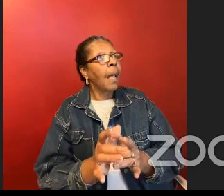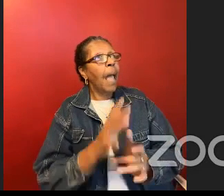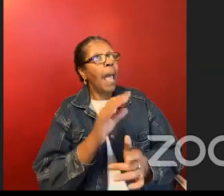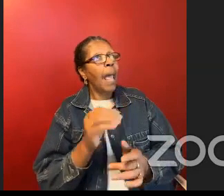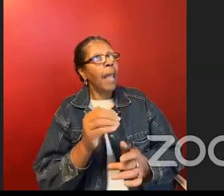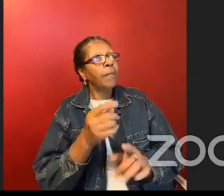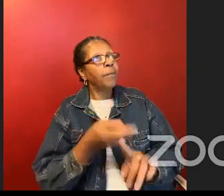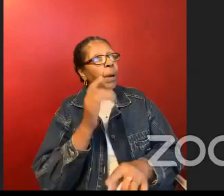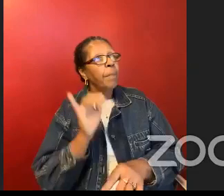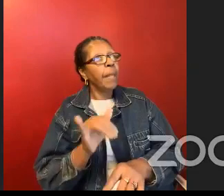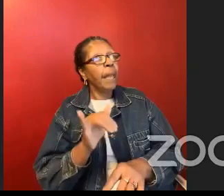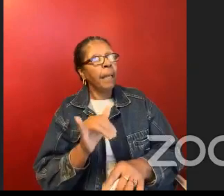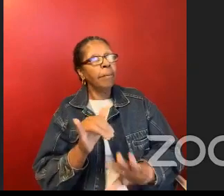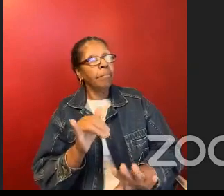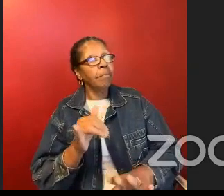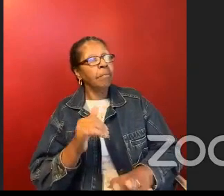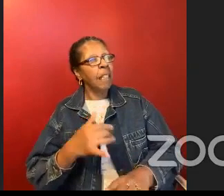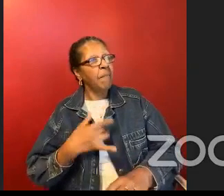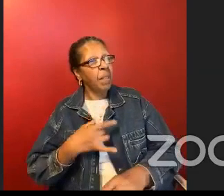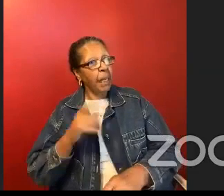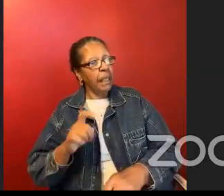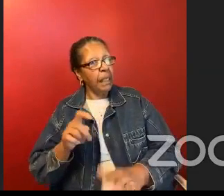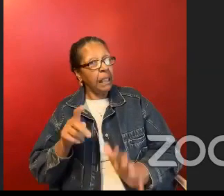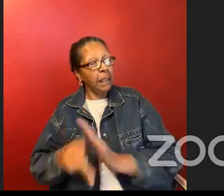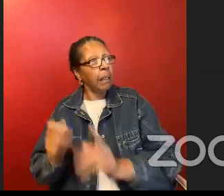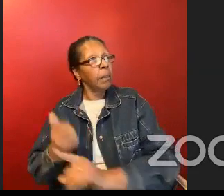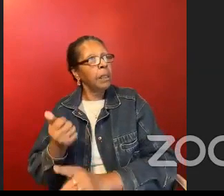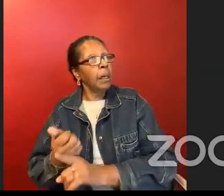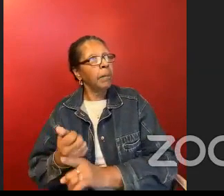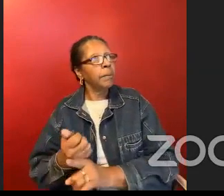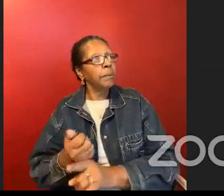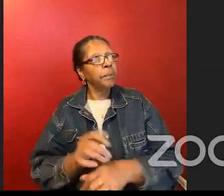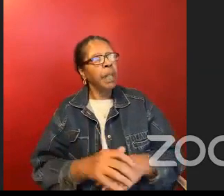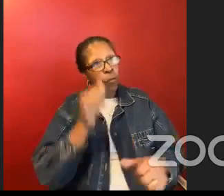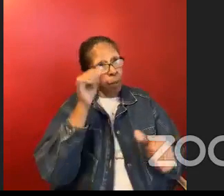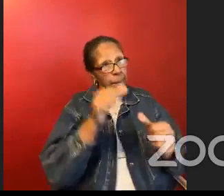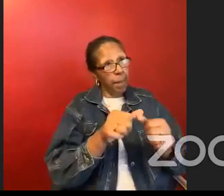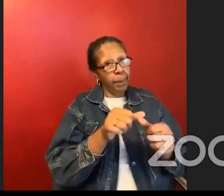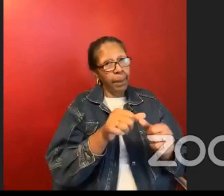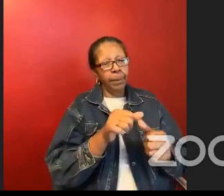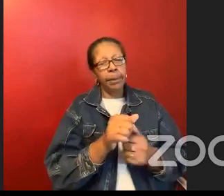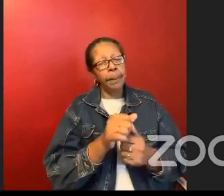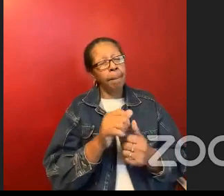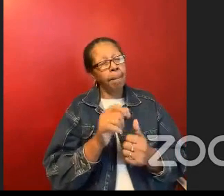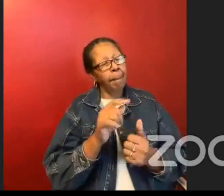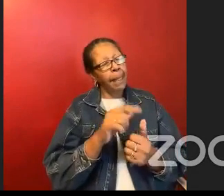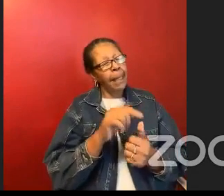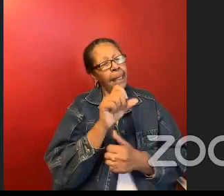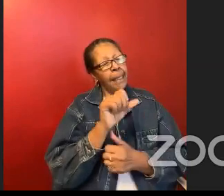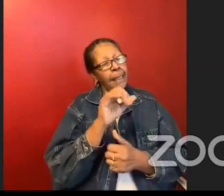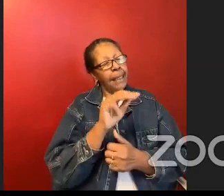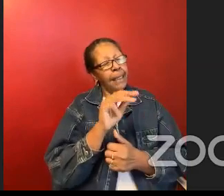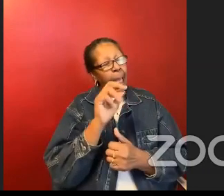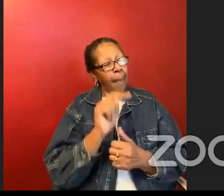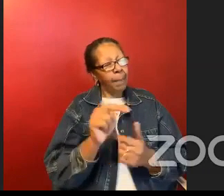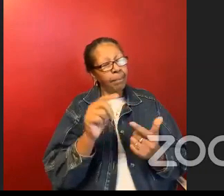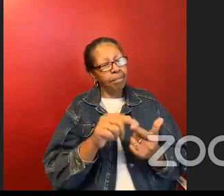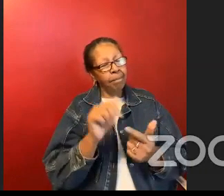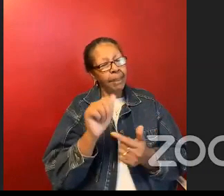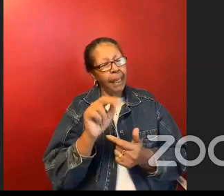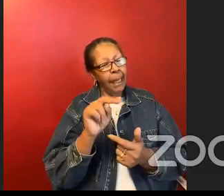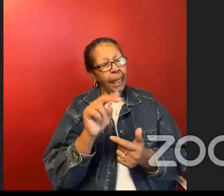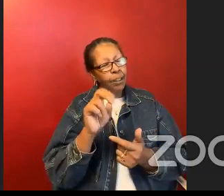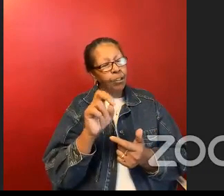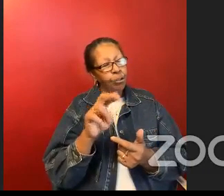you may recall, these men were Simon and Andrew, brothers, James